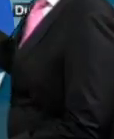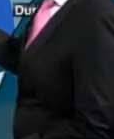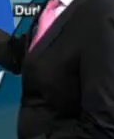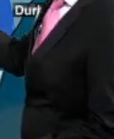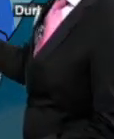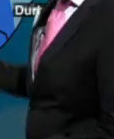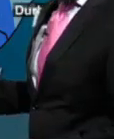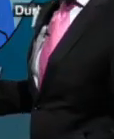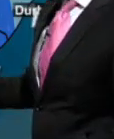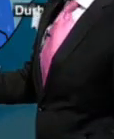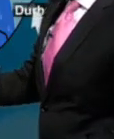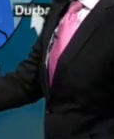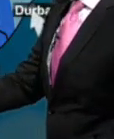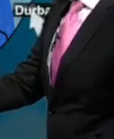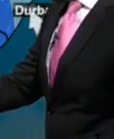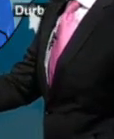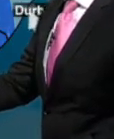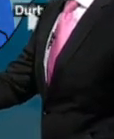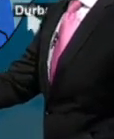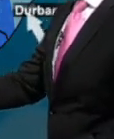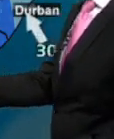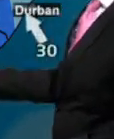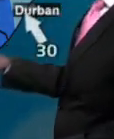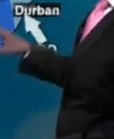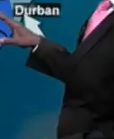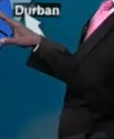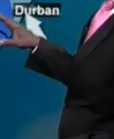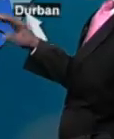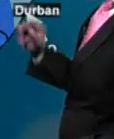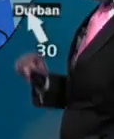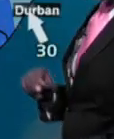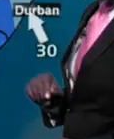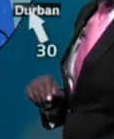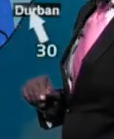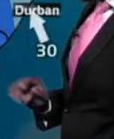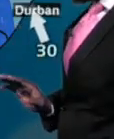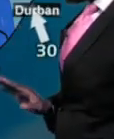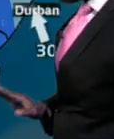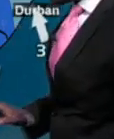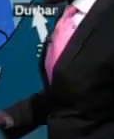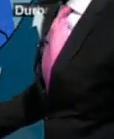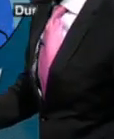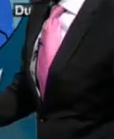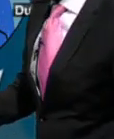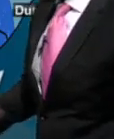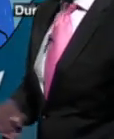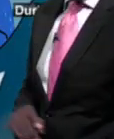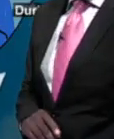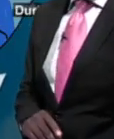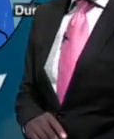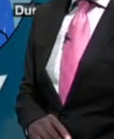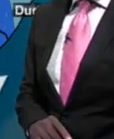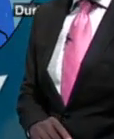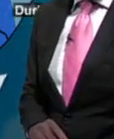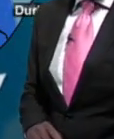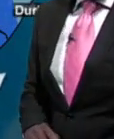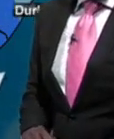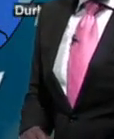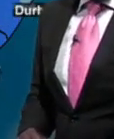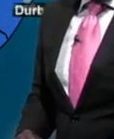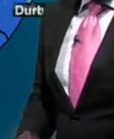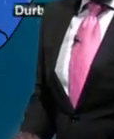di akaretsa boholo ba Freestata se tse ksalwala ka haro kapa boshabela nyolo jalo tla fila hona ka haro tekong empa dipula di toti ha se tse re shebile hona ka haro